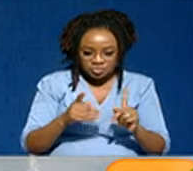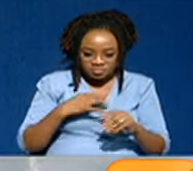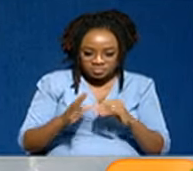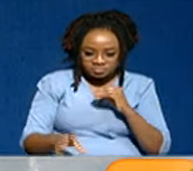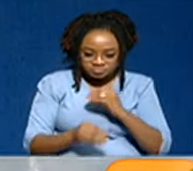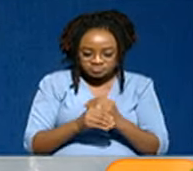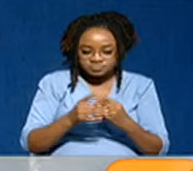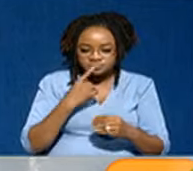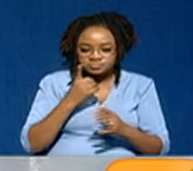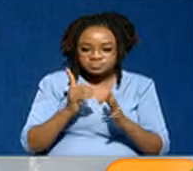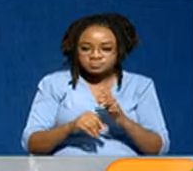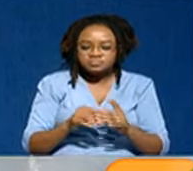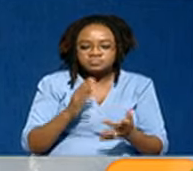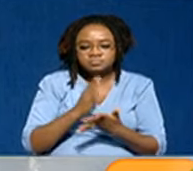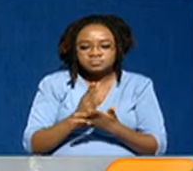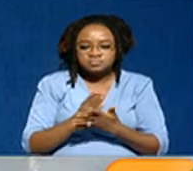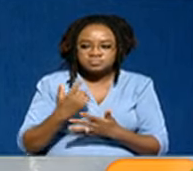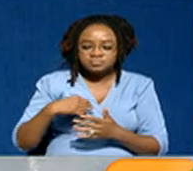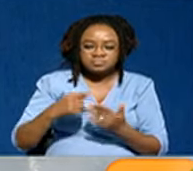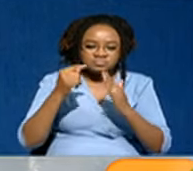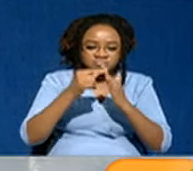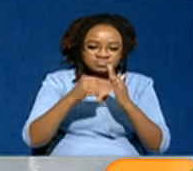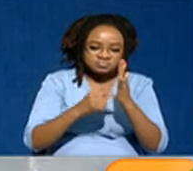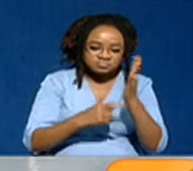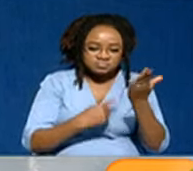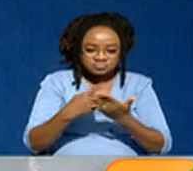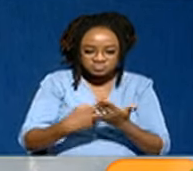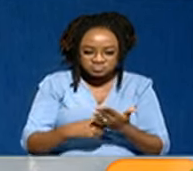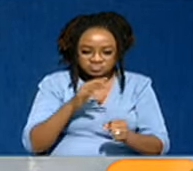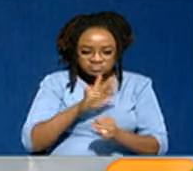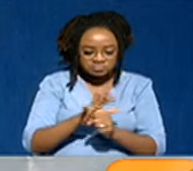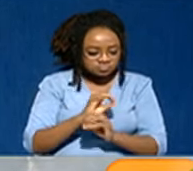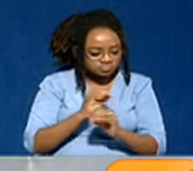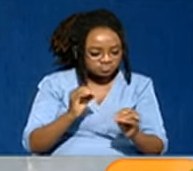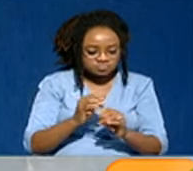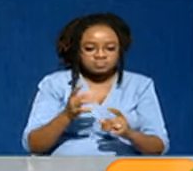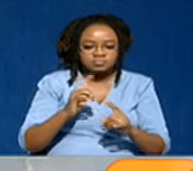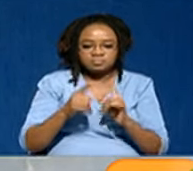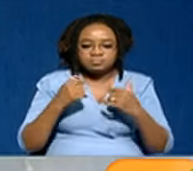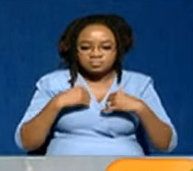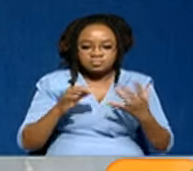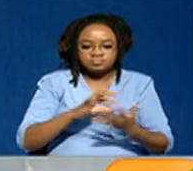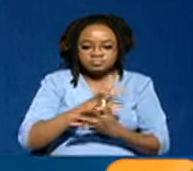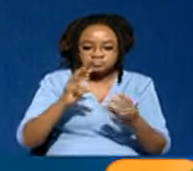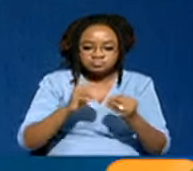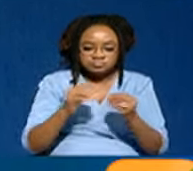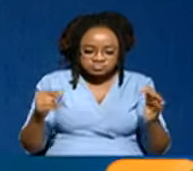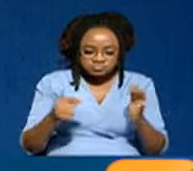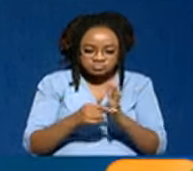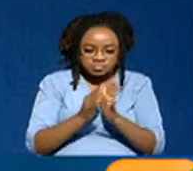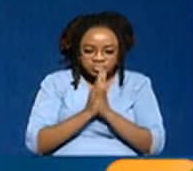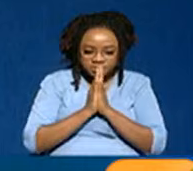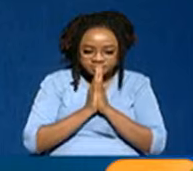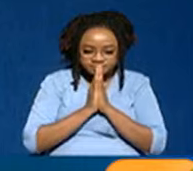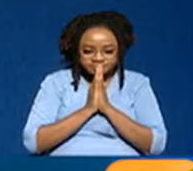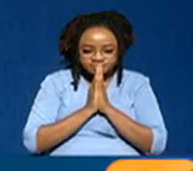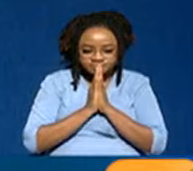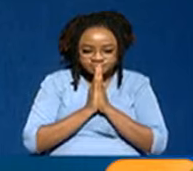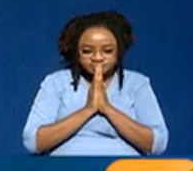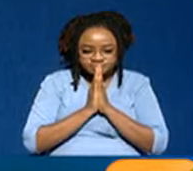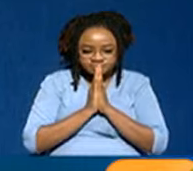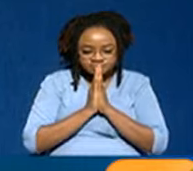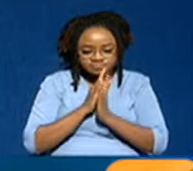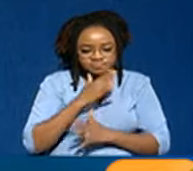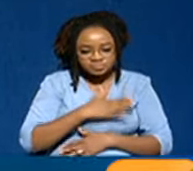Let me say this, Trevor, instead of going into a lot of things, I just want to really passionately appeal to my colleagues,